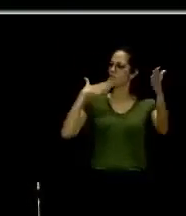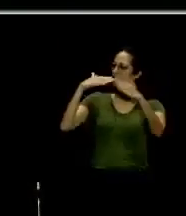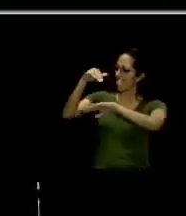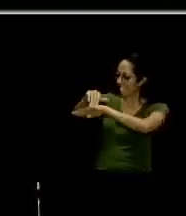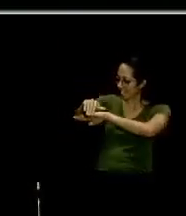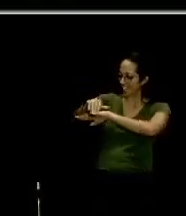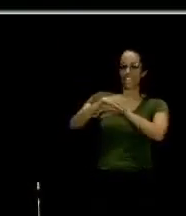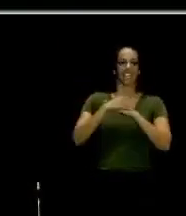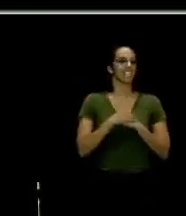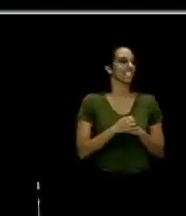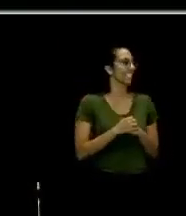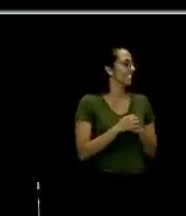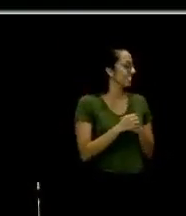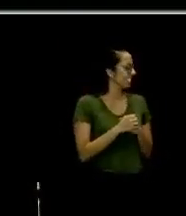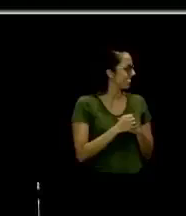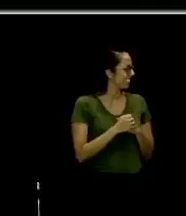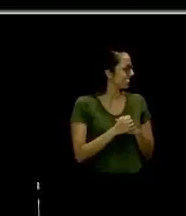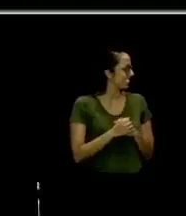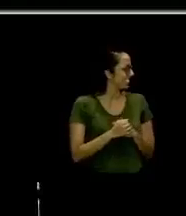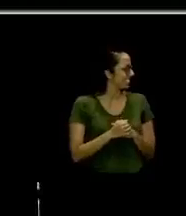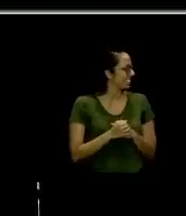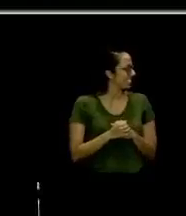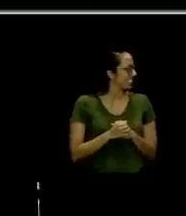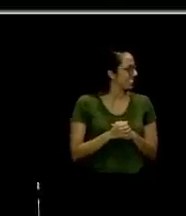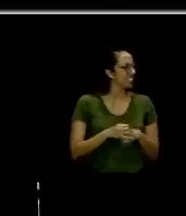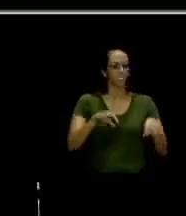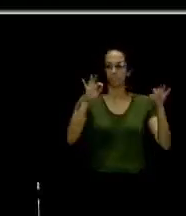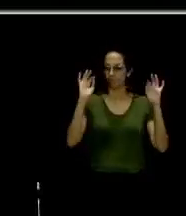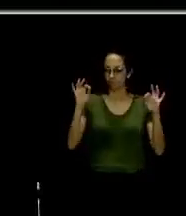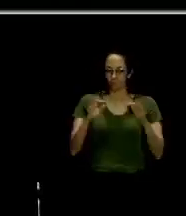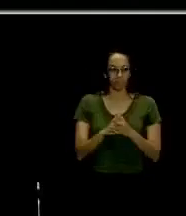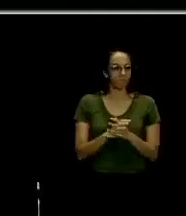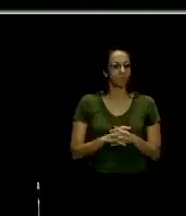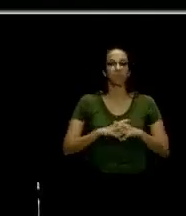Do you have a mic on? Yes. Good for you.